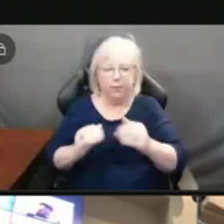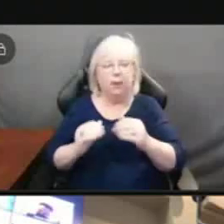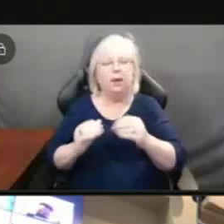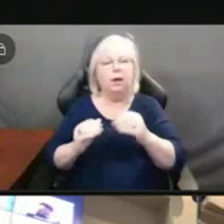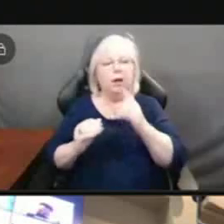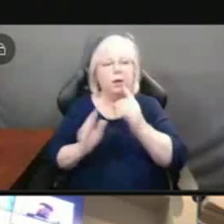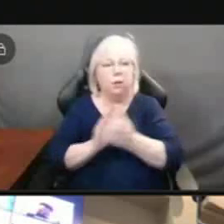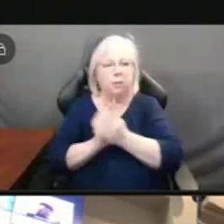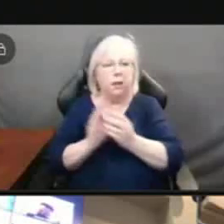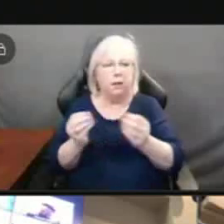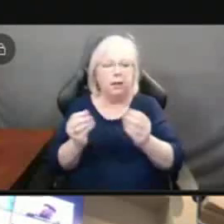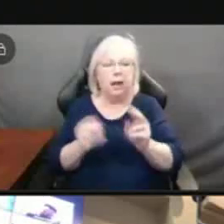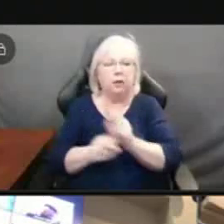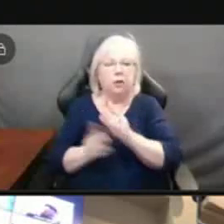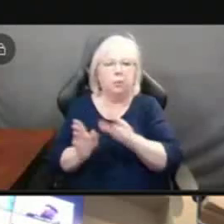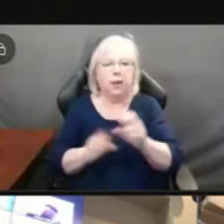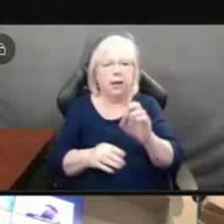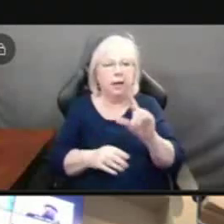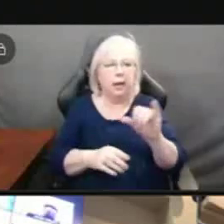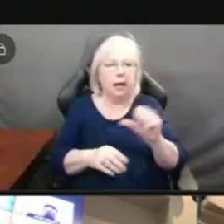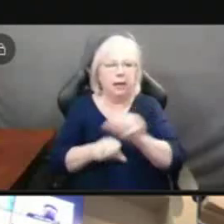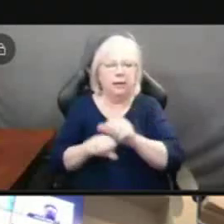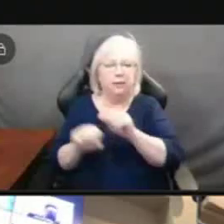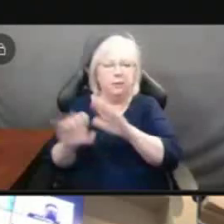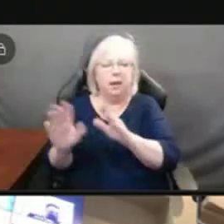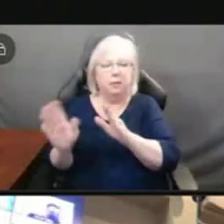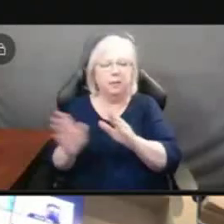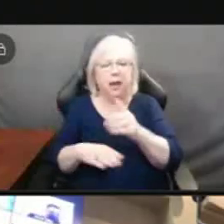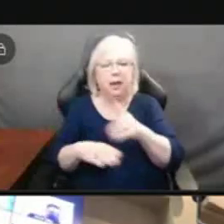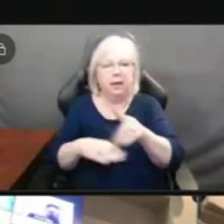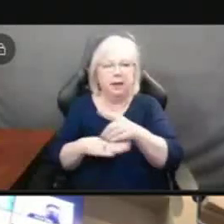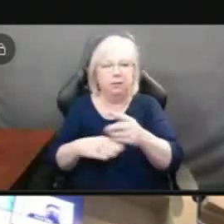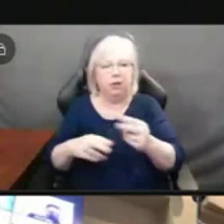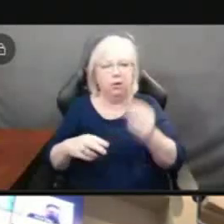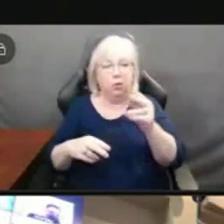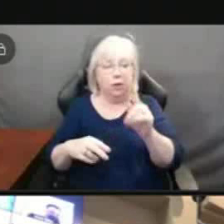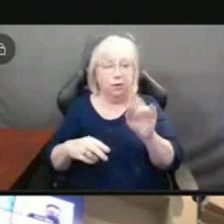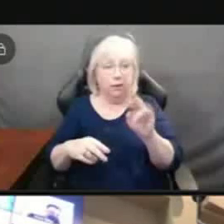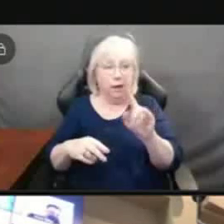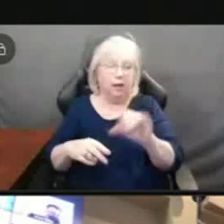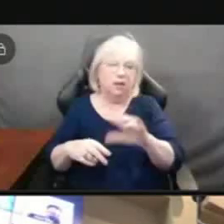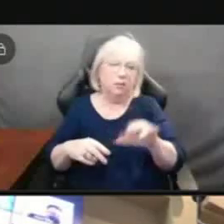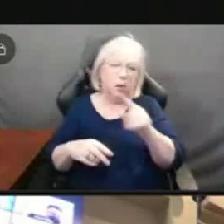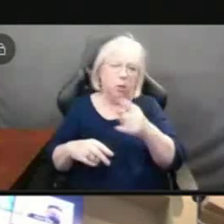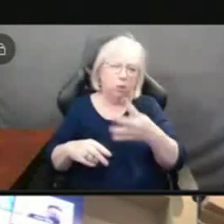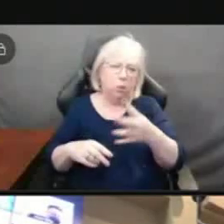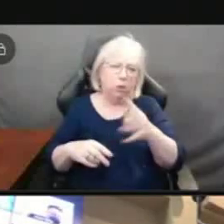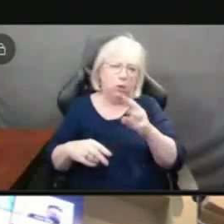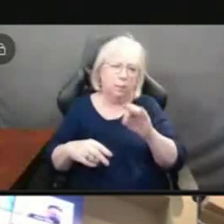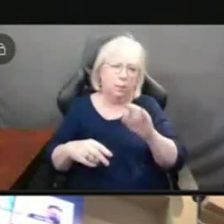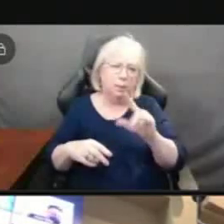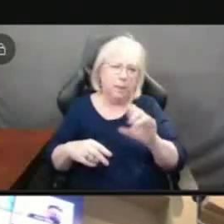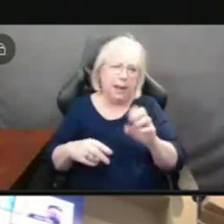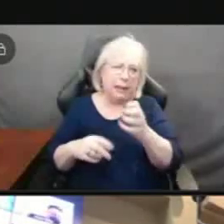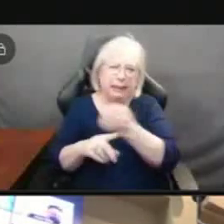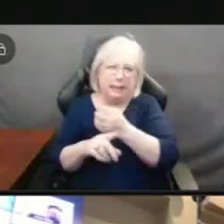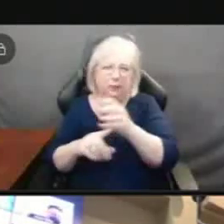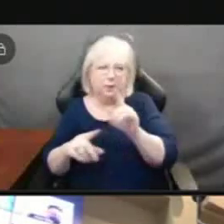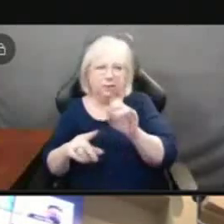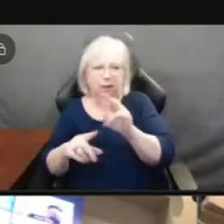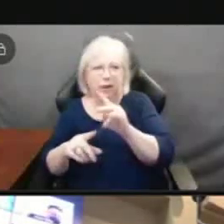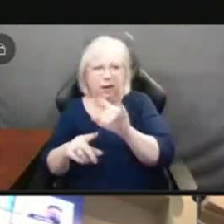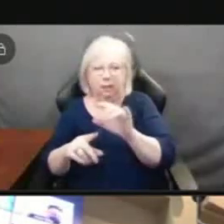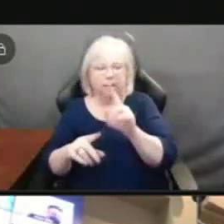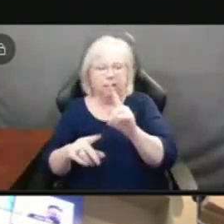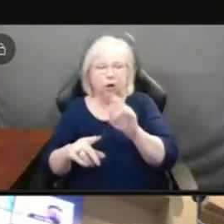to amend the land use plan in the Ellis Mountain Planning District on the north side of Canis Road, approximately a quarter mile northwest of